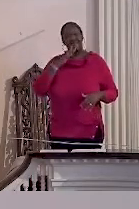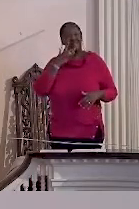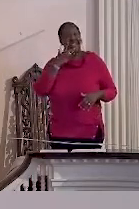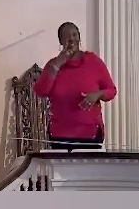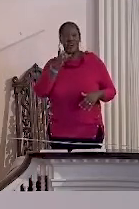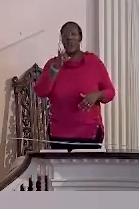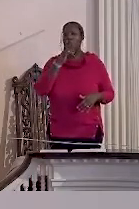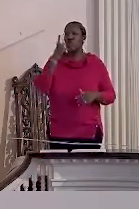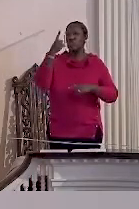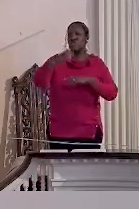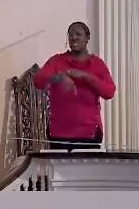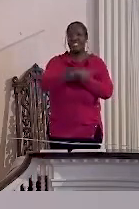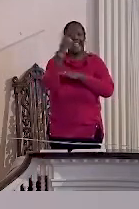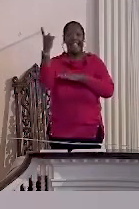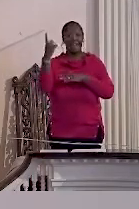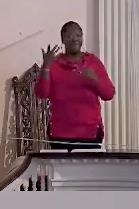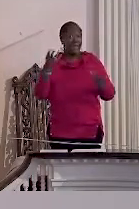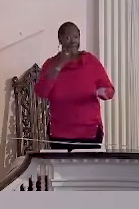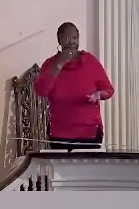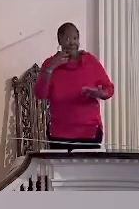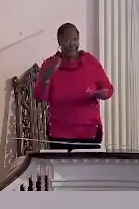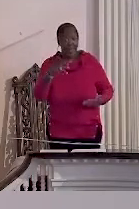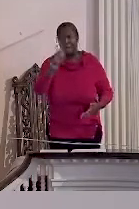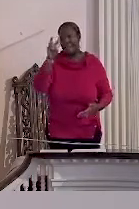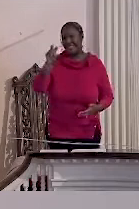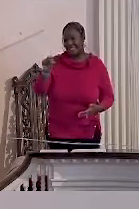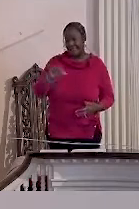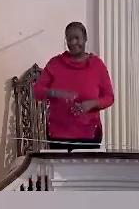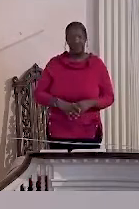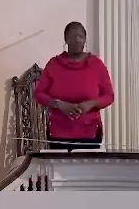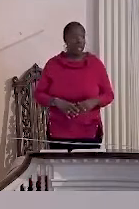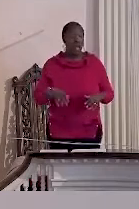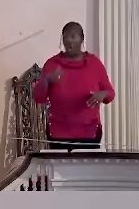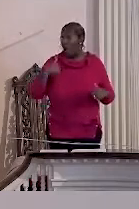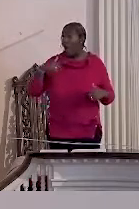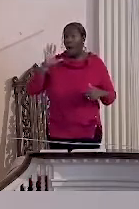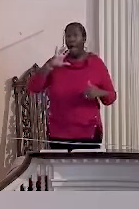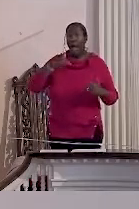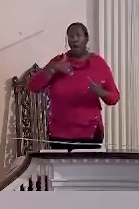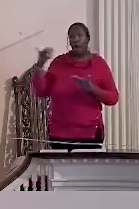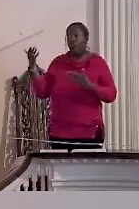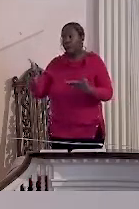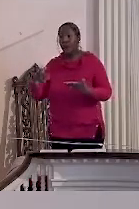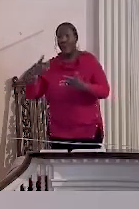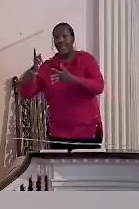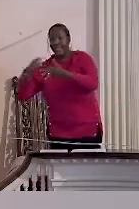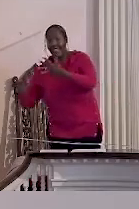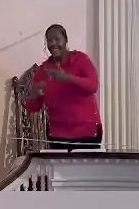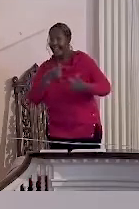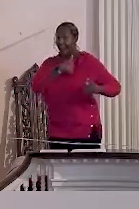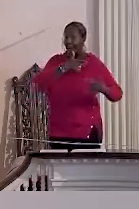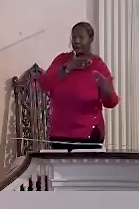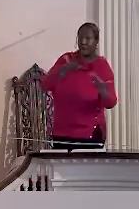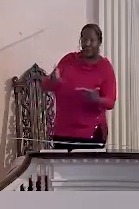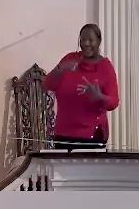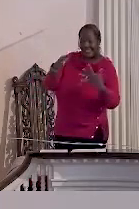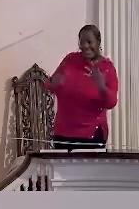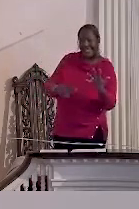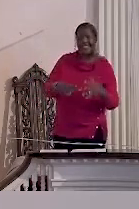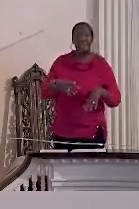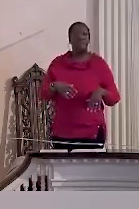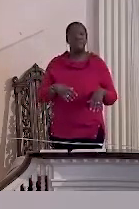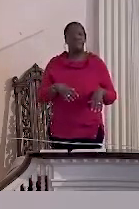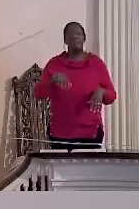pizza. And they each said what they would bring to the pantry for hungry kids.